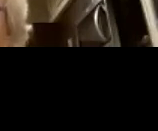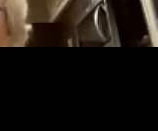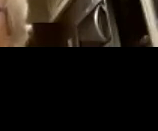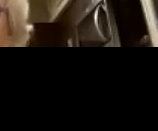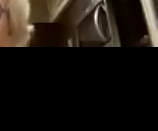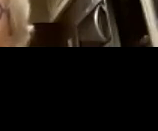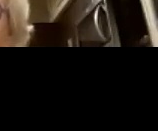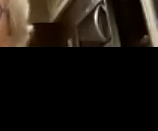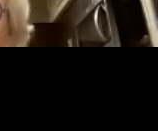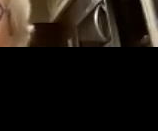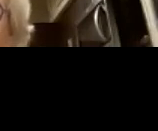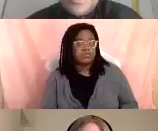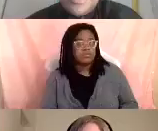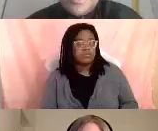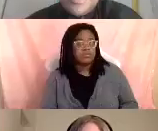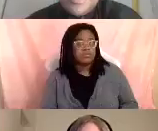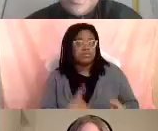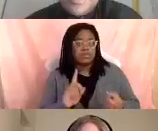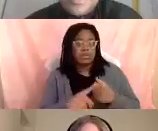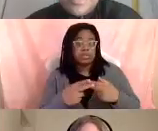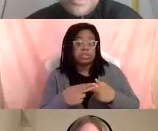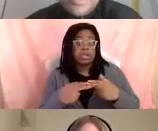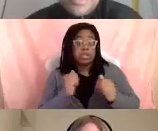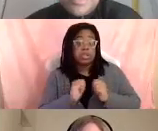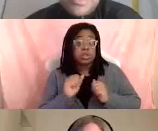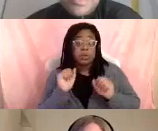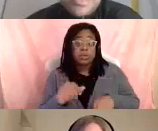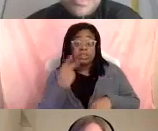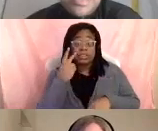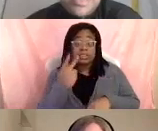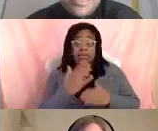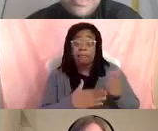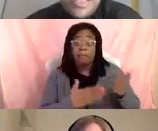the slideshow, so we'll be able to see.